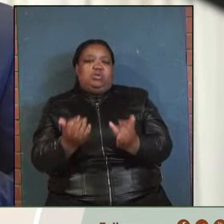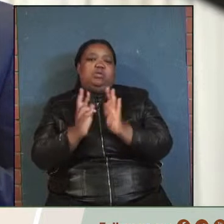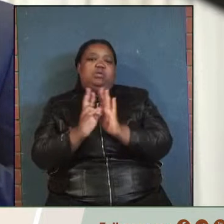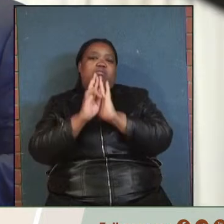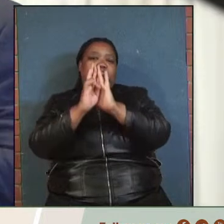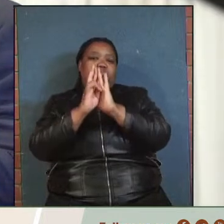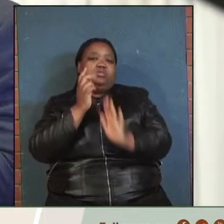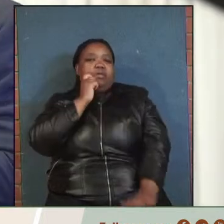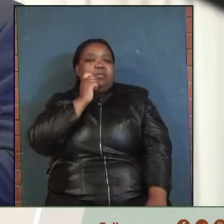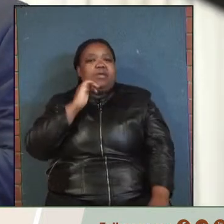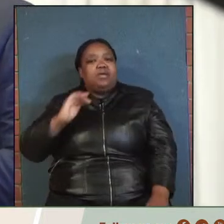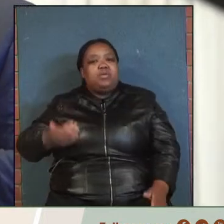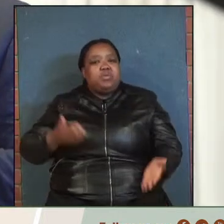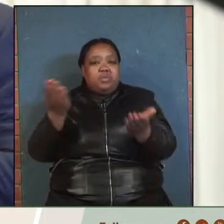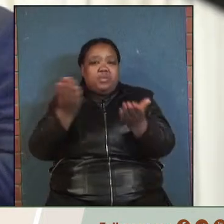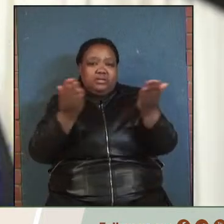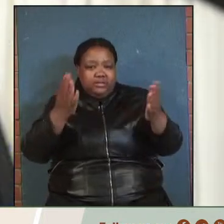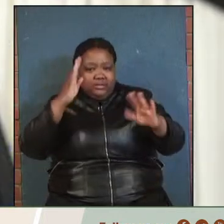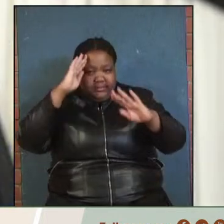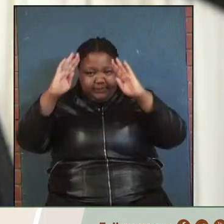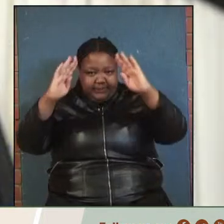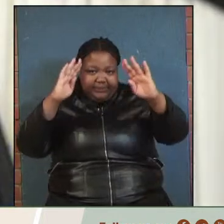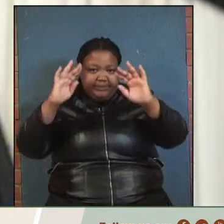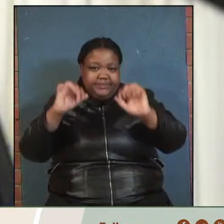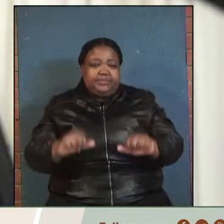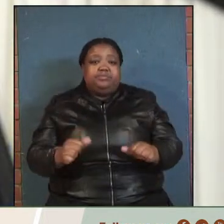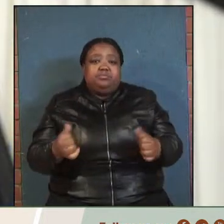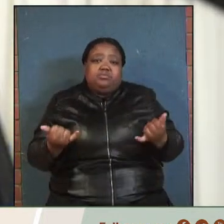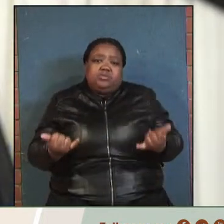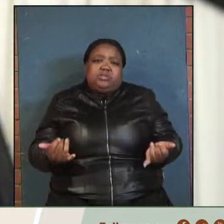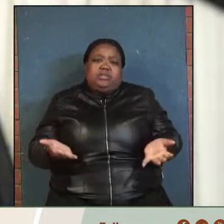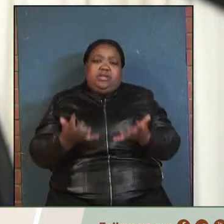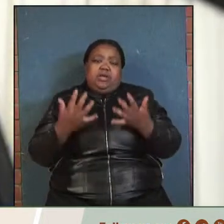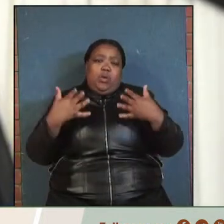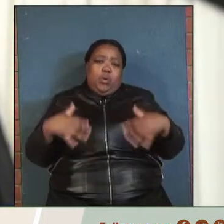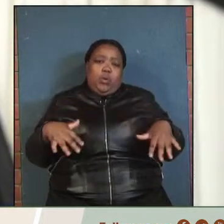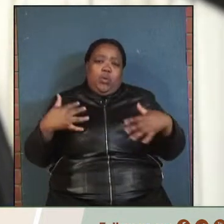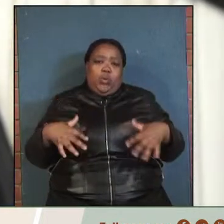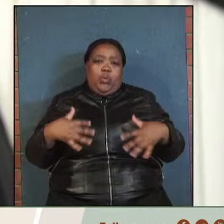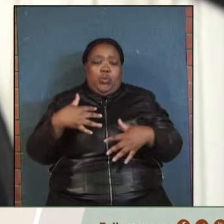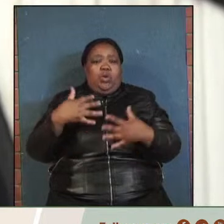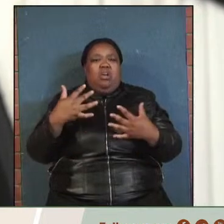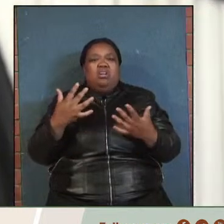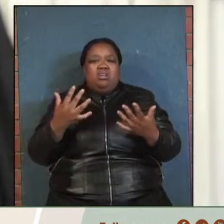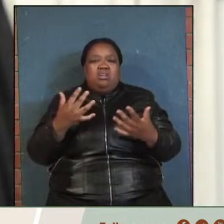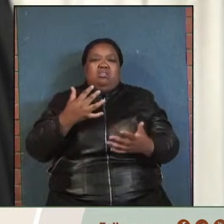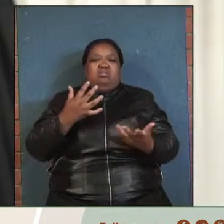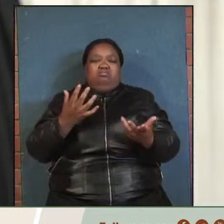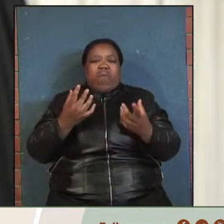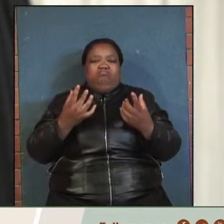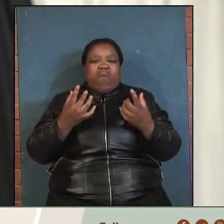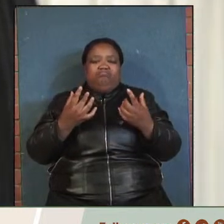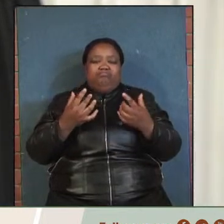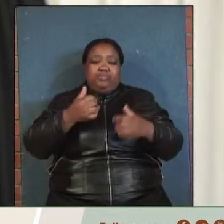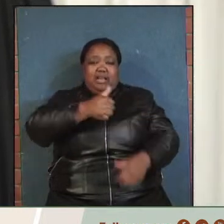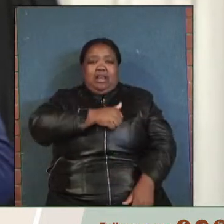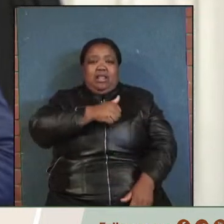gentlemen, I greet you. We are highly privileged and honored to be here today as the Electoral